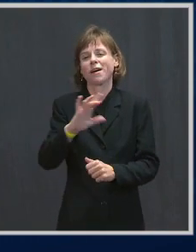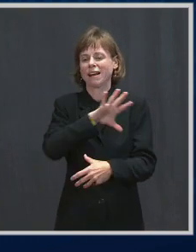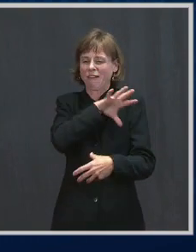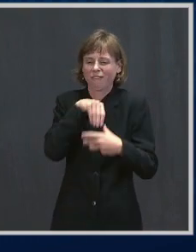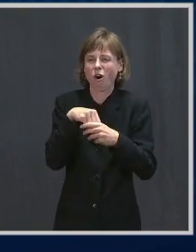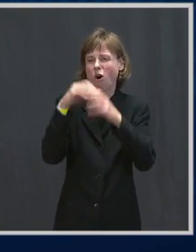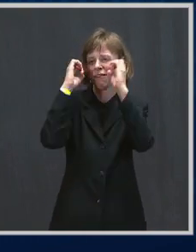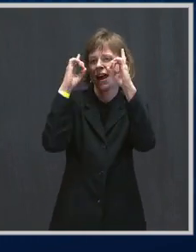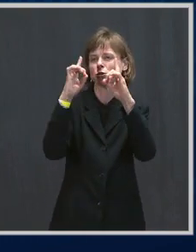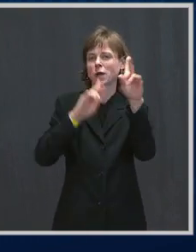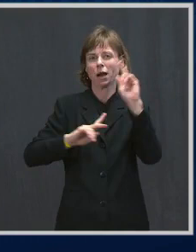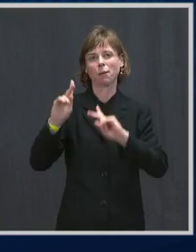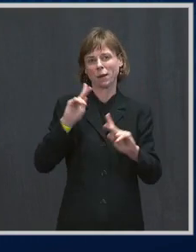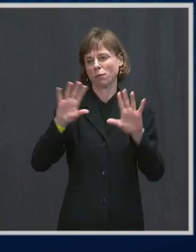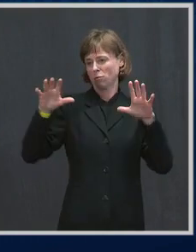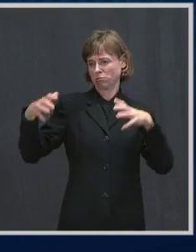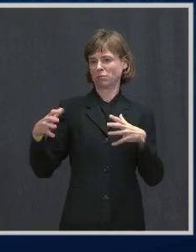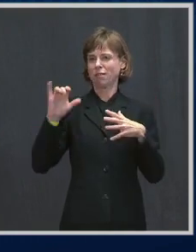people America has to offer.